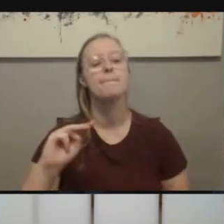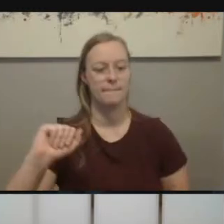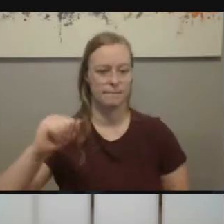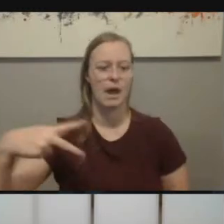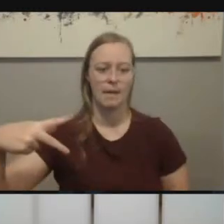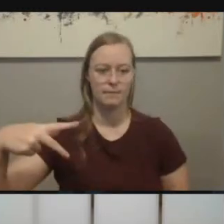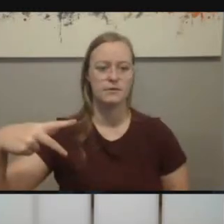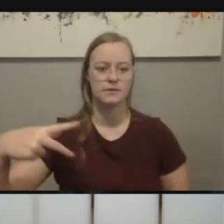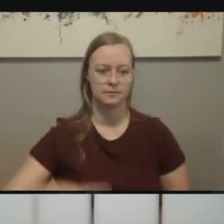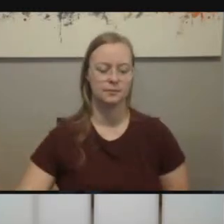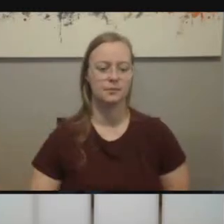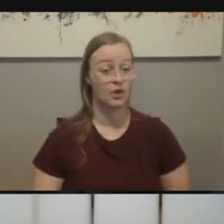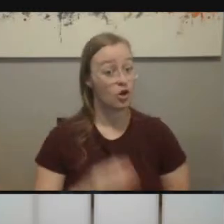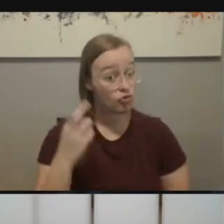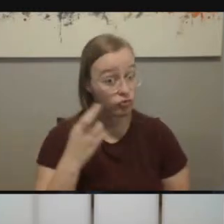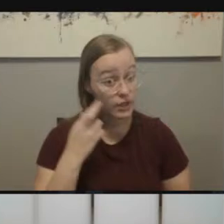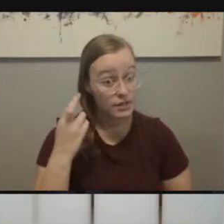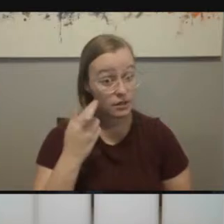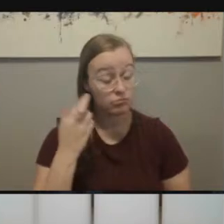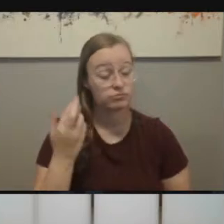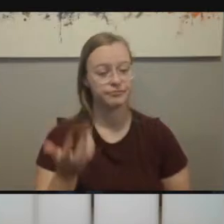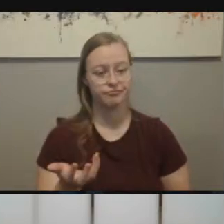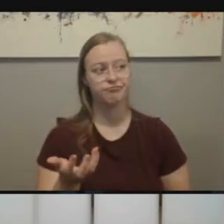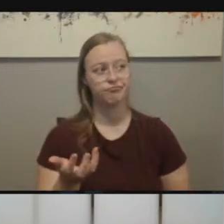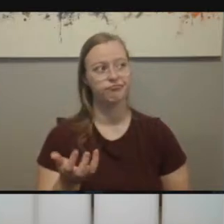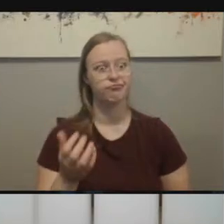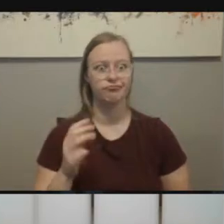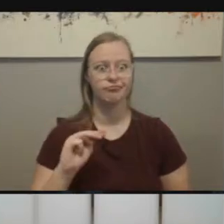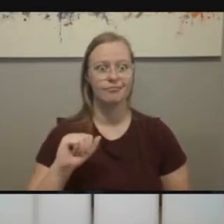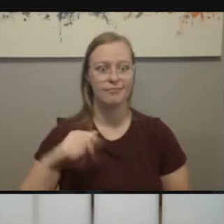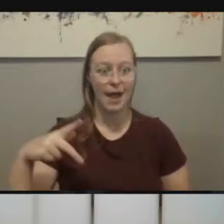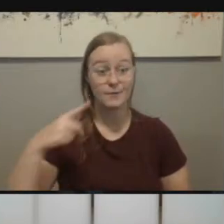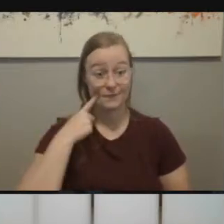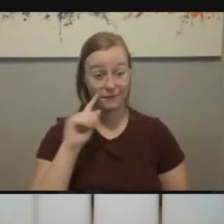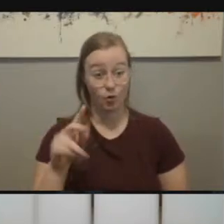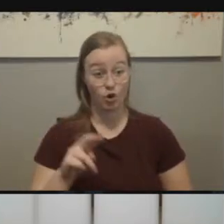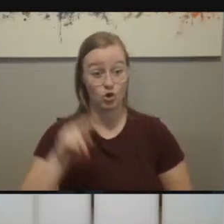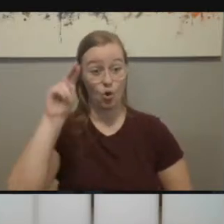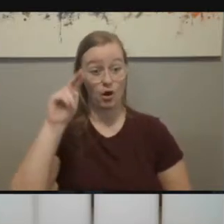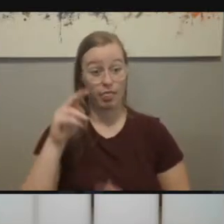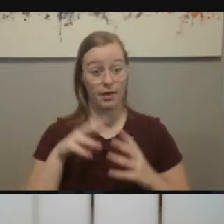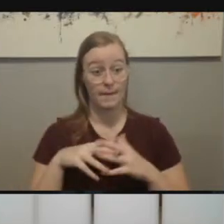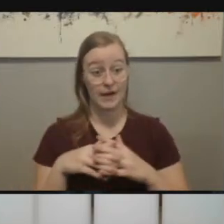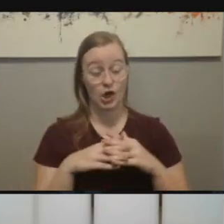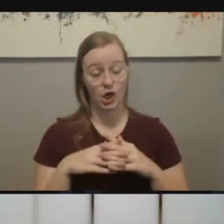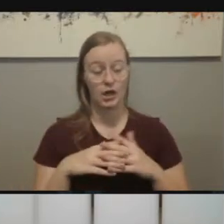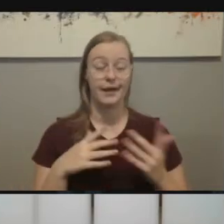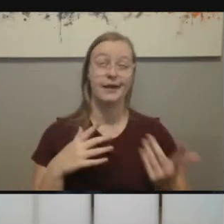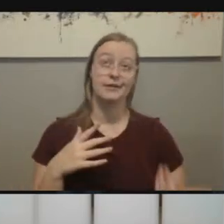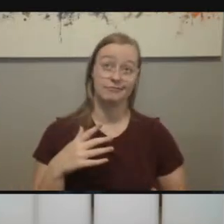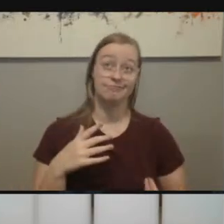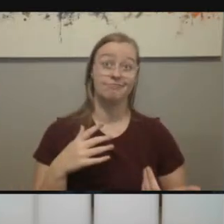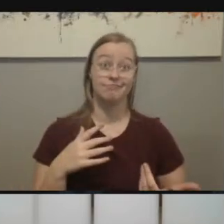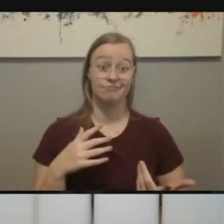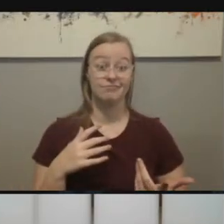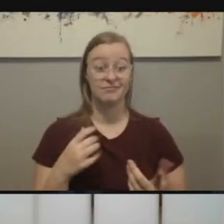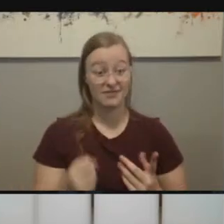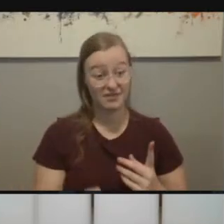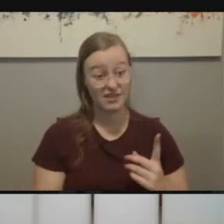The reason? Well, maps of North America, in effect, rounded